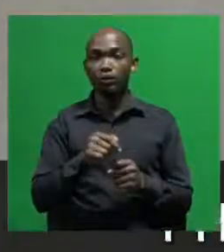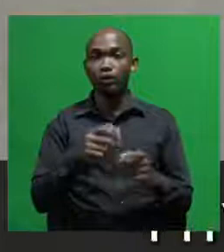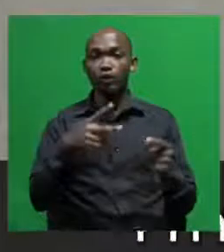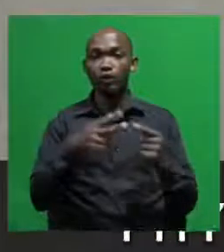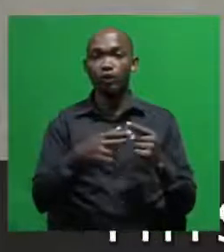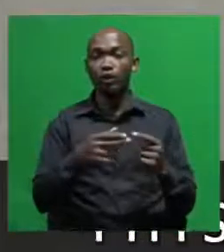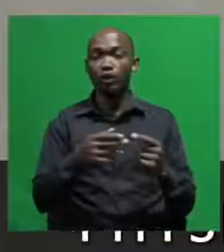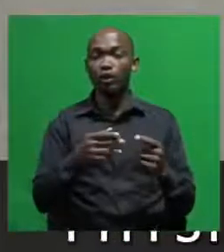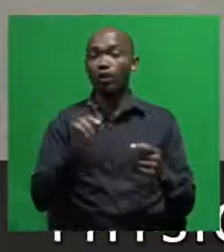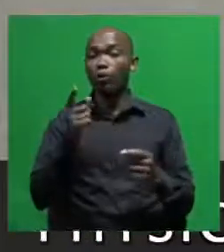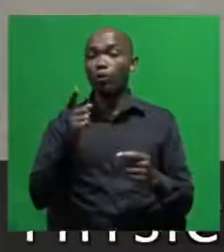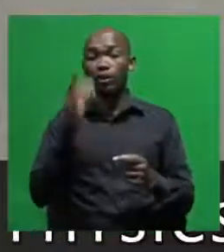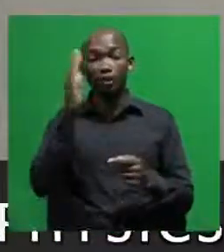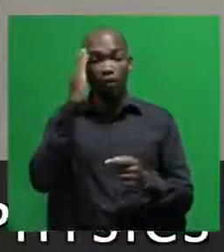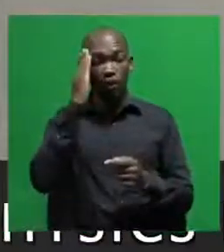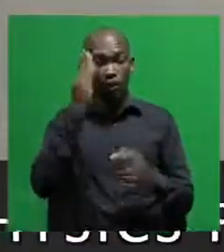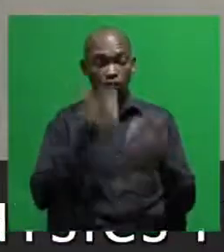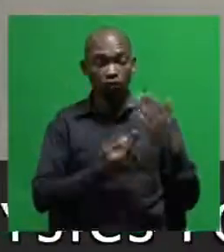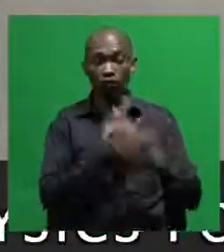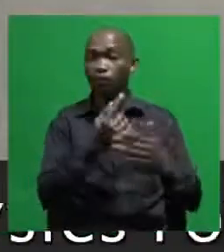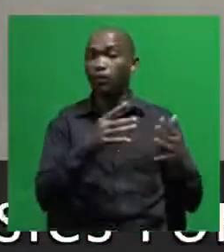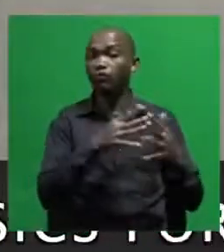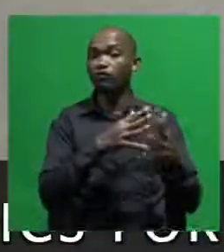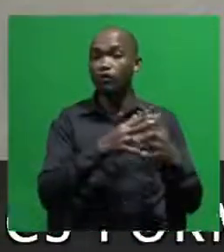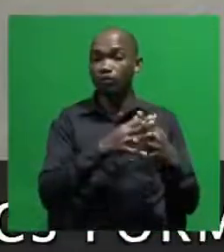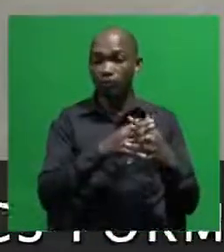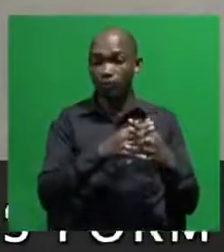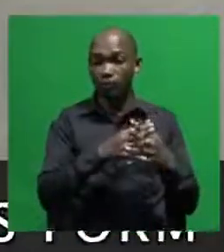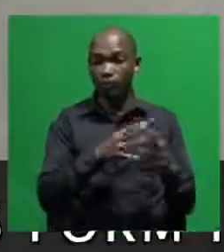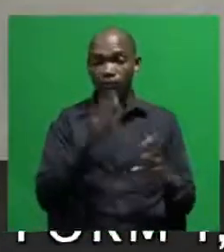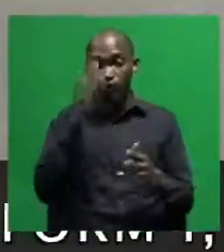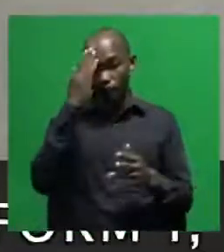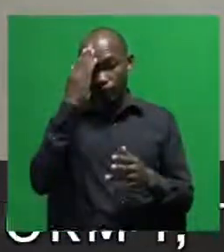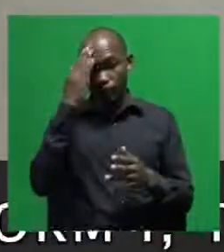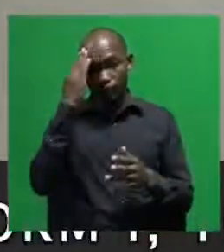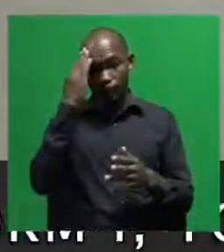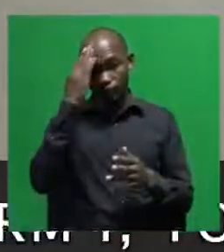So what we know from the formula,